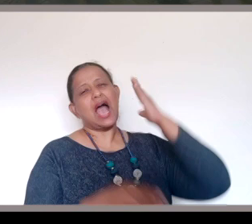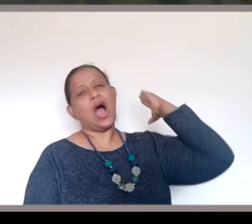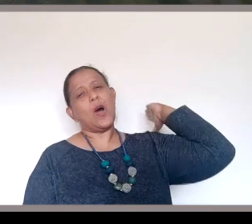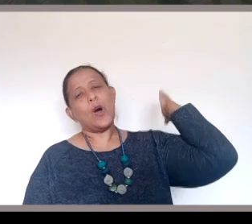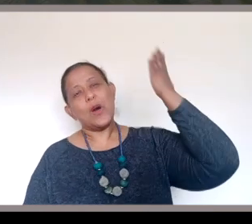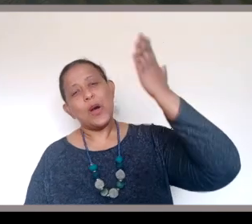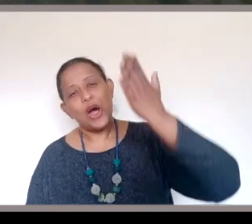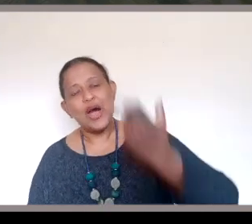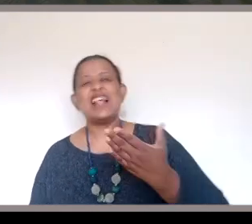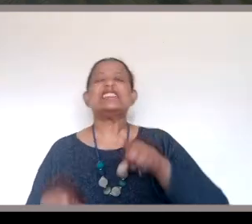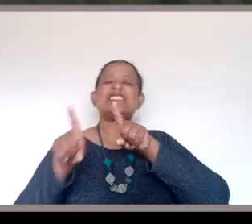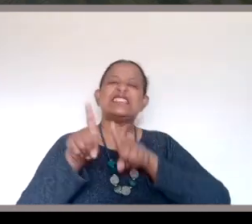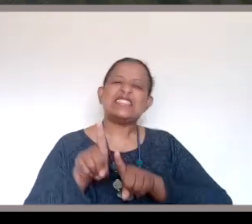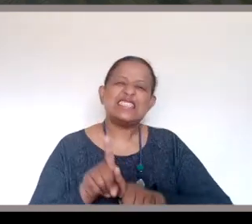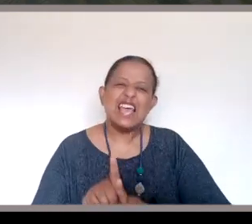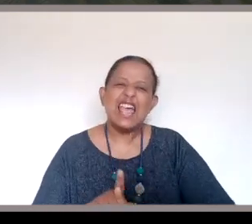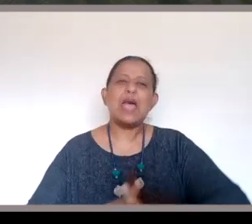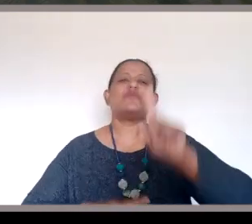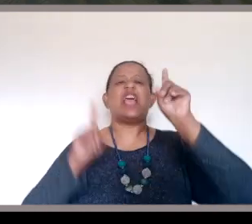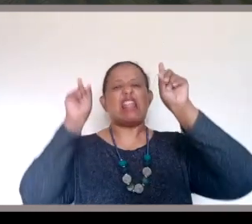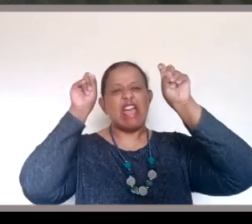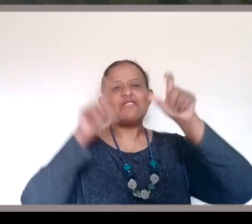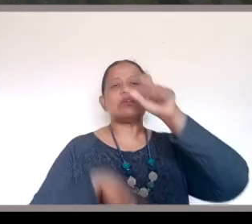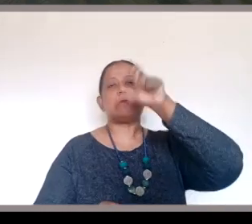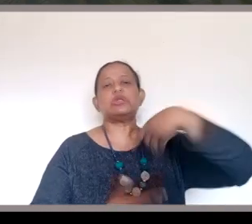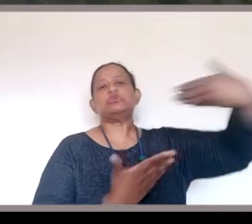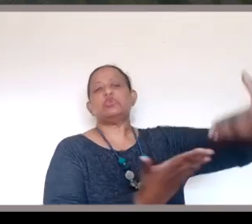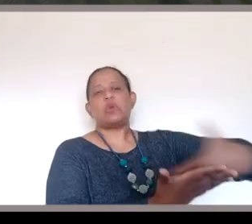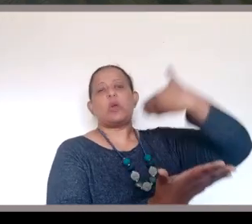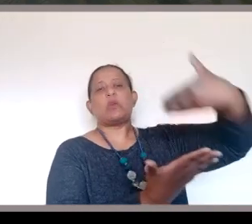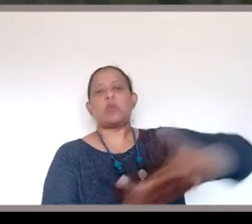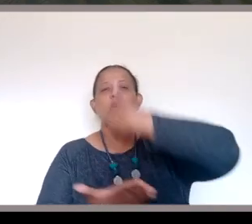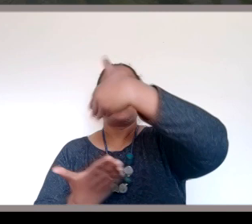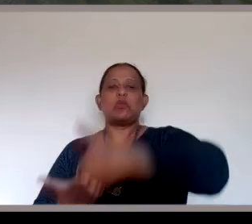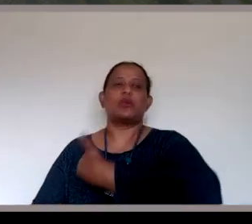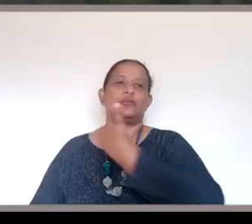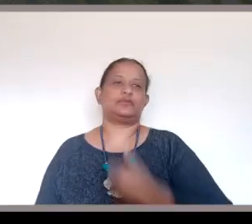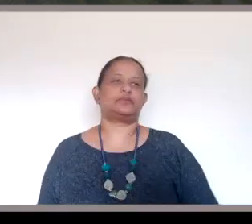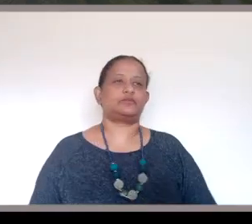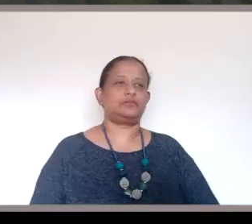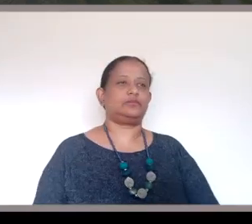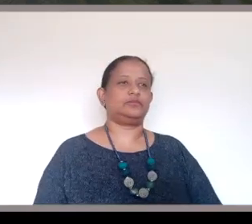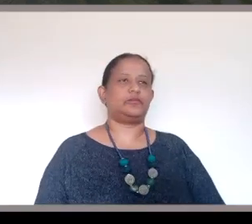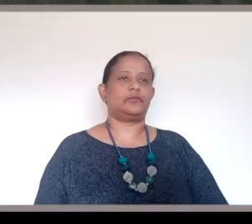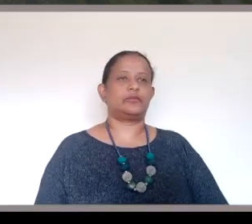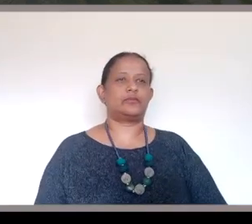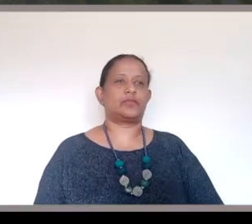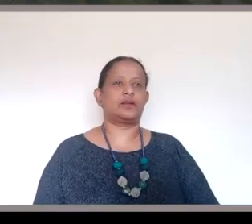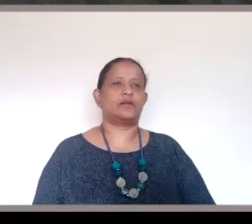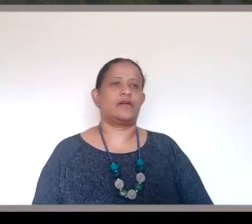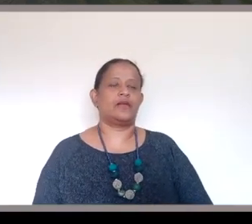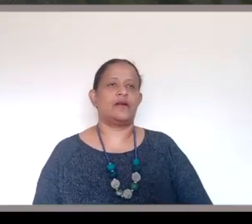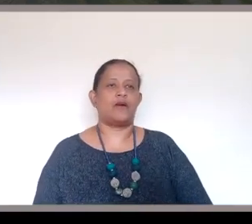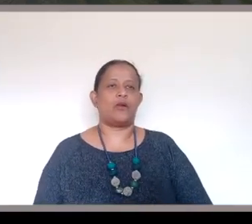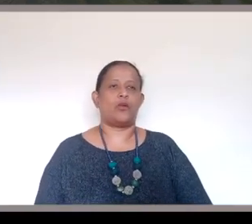Corinthians chapter 2, verse 11, it says this, so that Satan will not outsmart us, for we